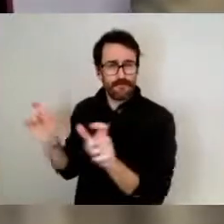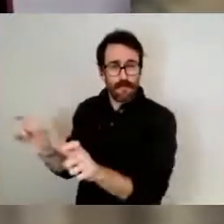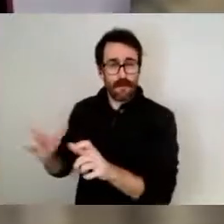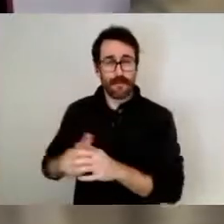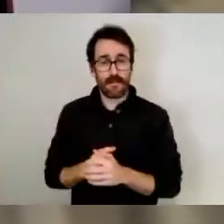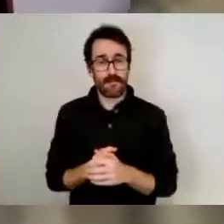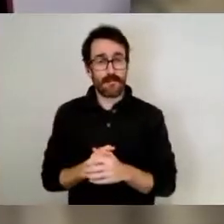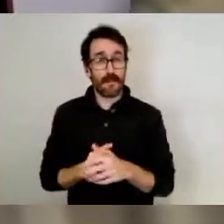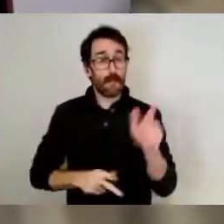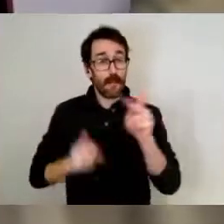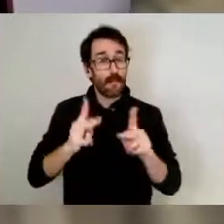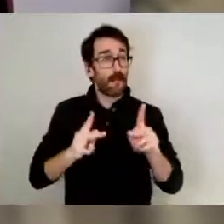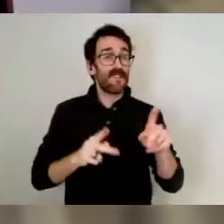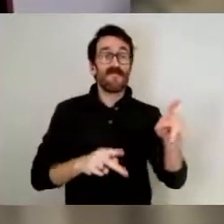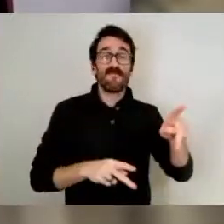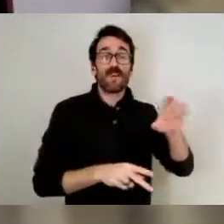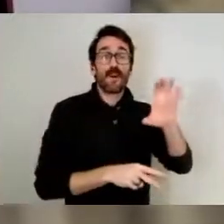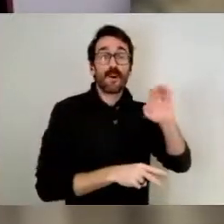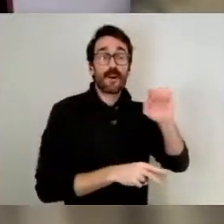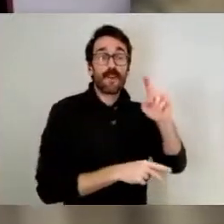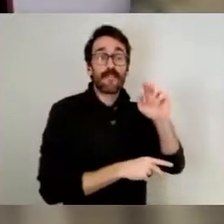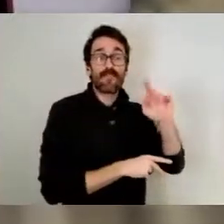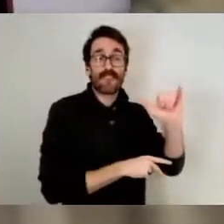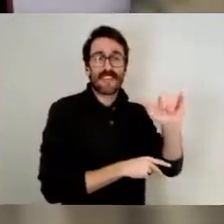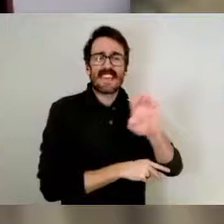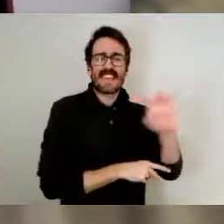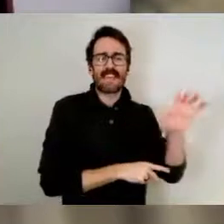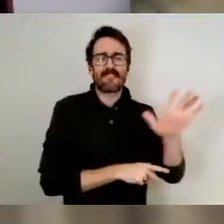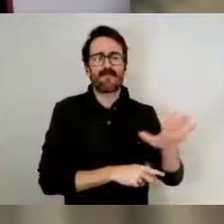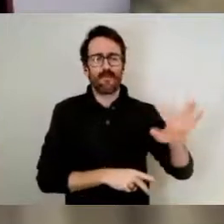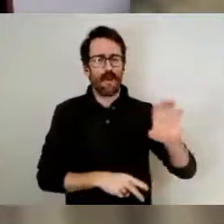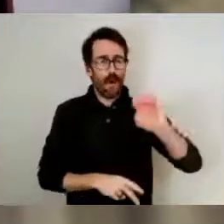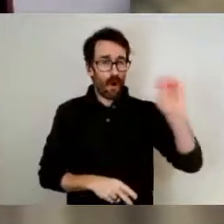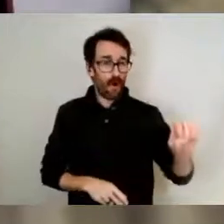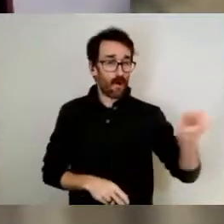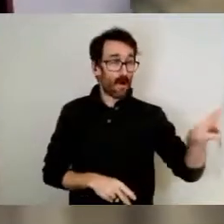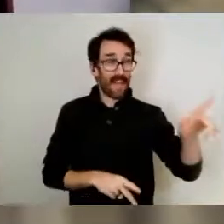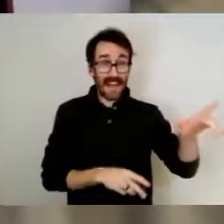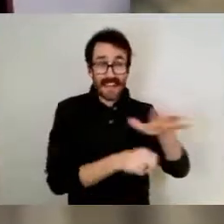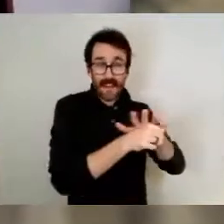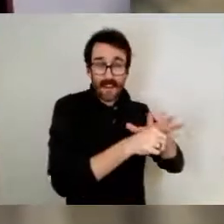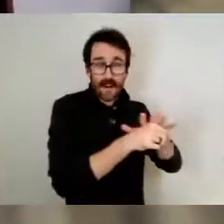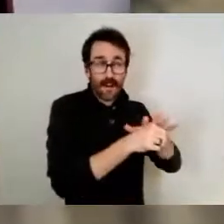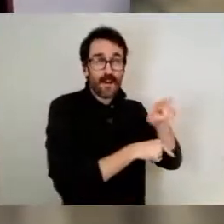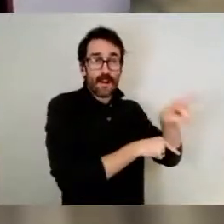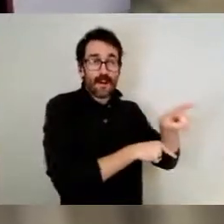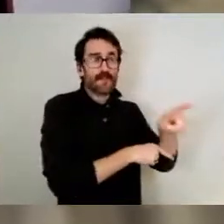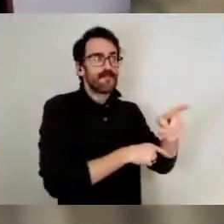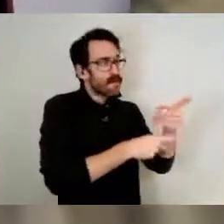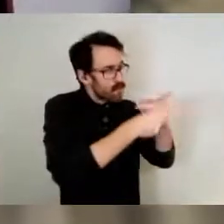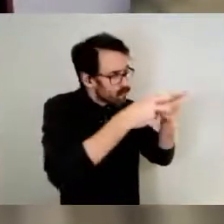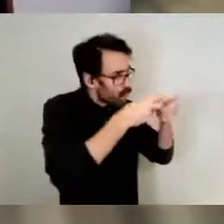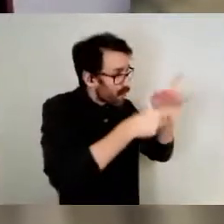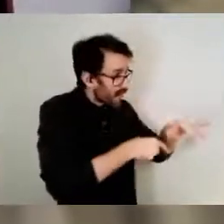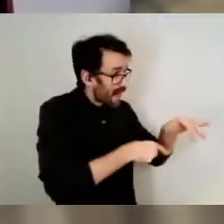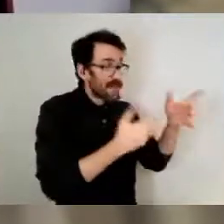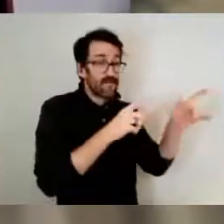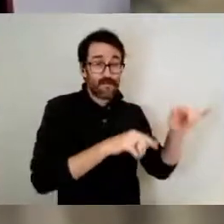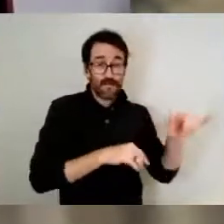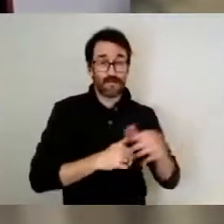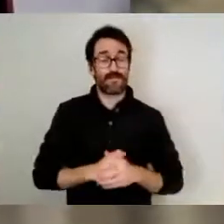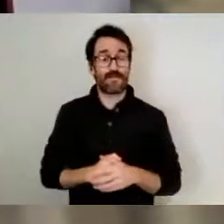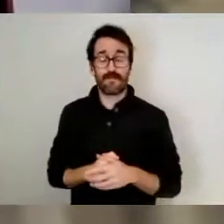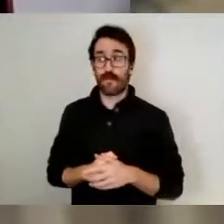the checkpoints and the crowd control operations that we have ongoing. That takes away from our